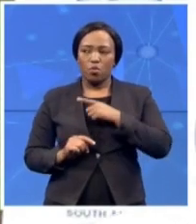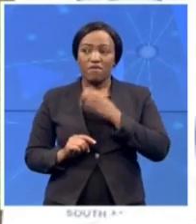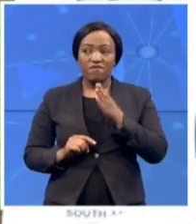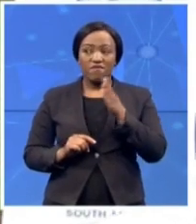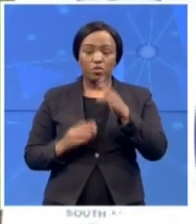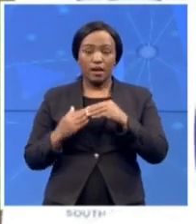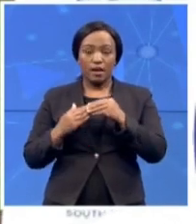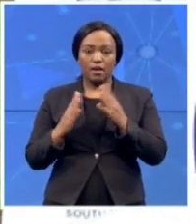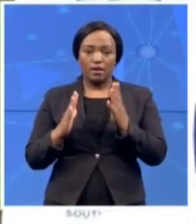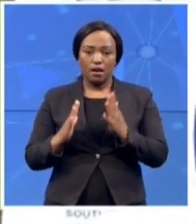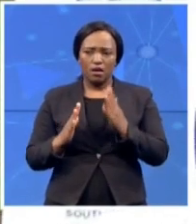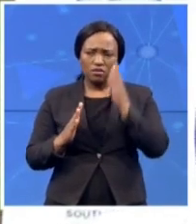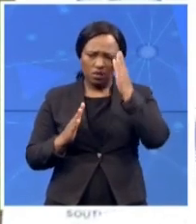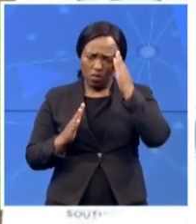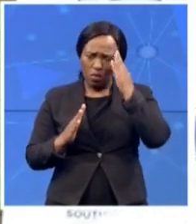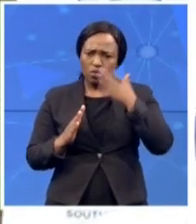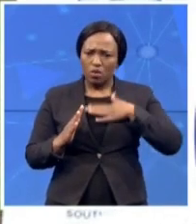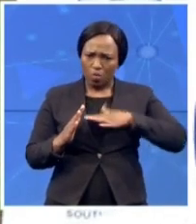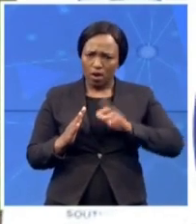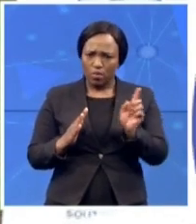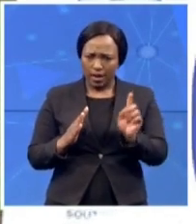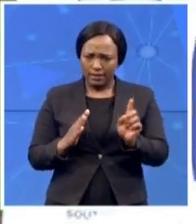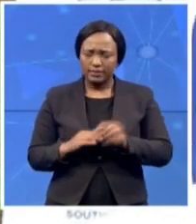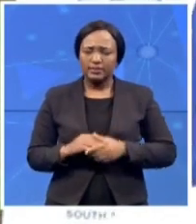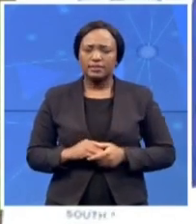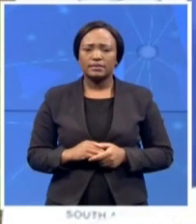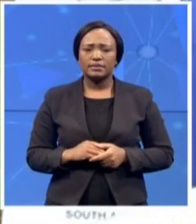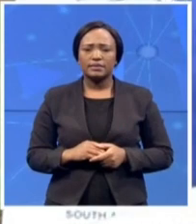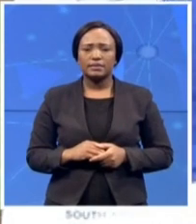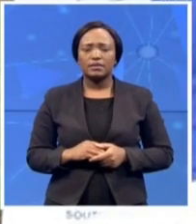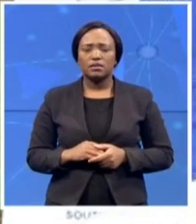also we found that the youth will not come